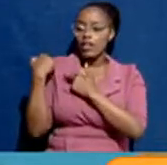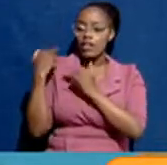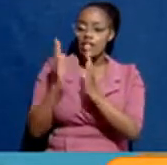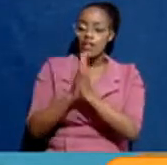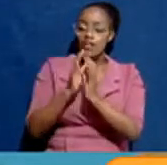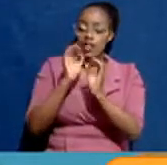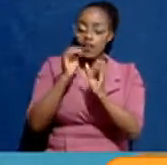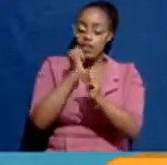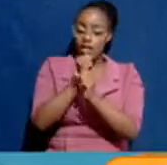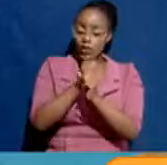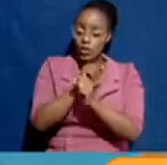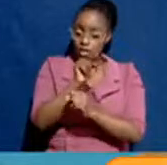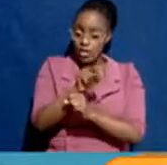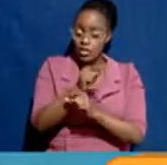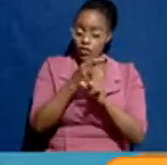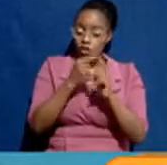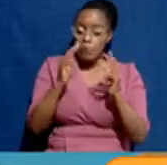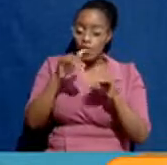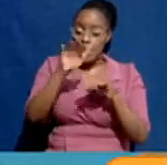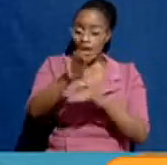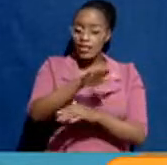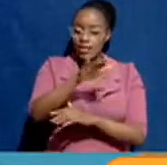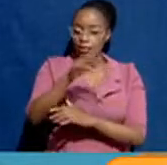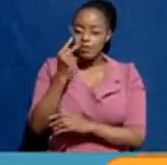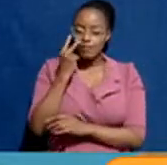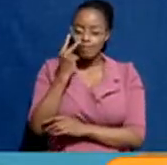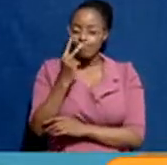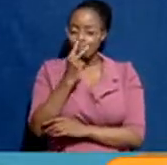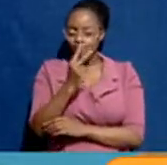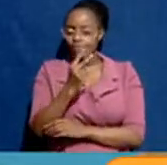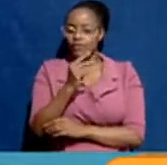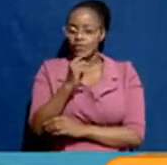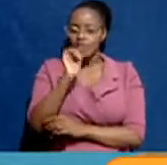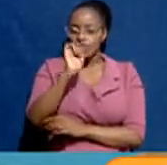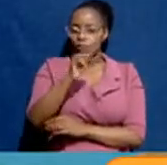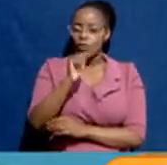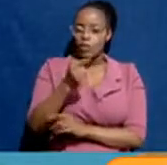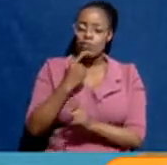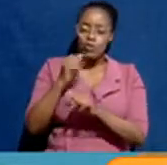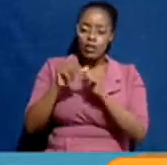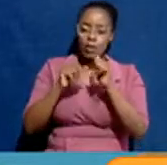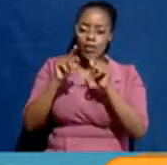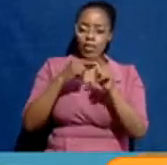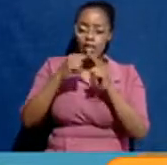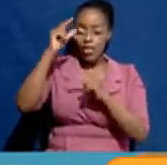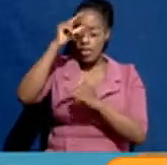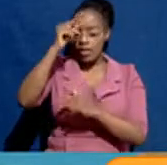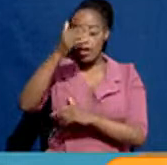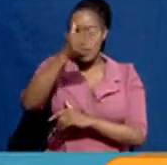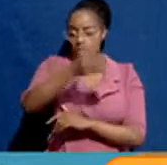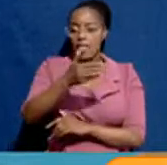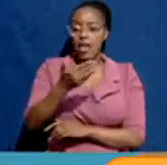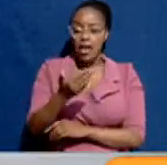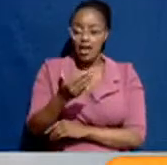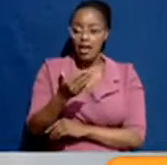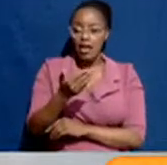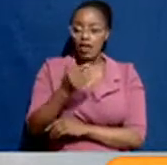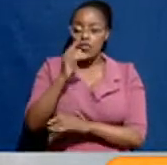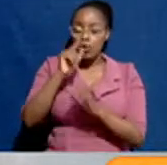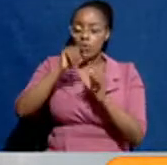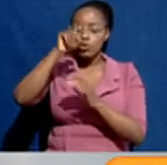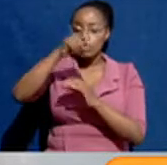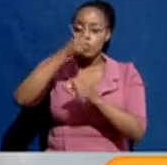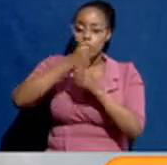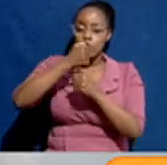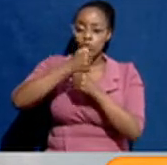actually doing it. Okay. From the assembly's point of view, I can, top on my head, and the governor is here. What we are supposed